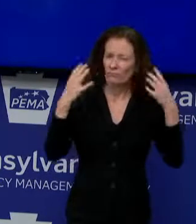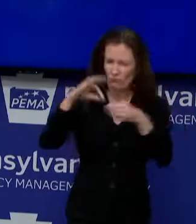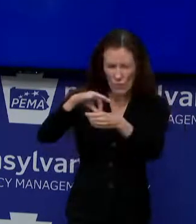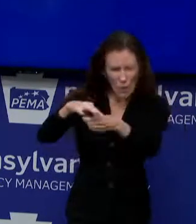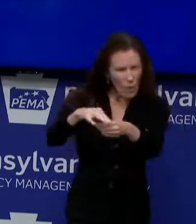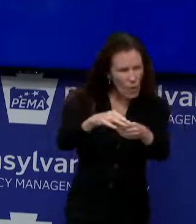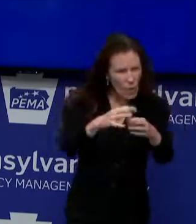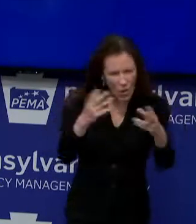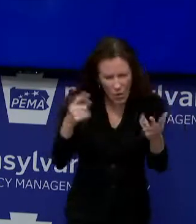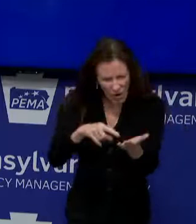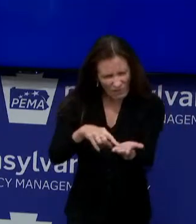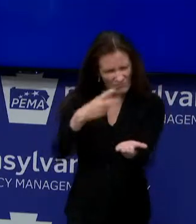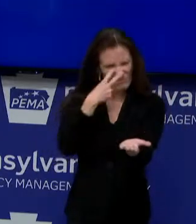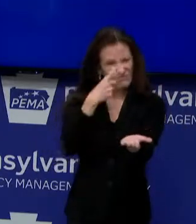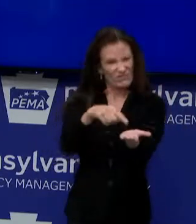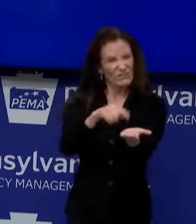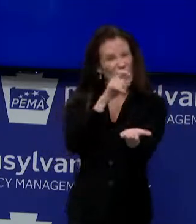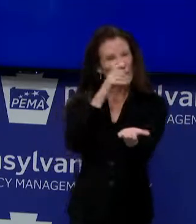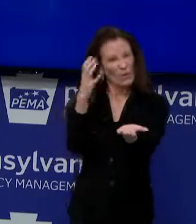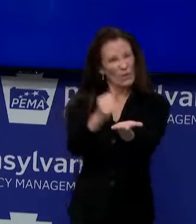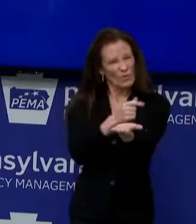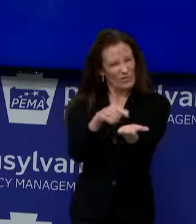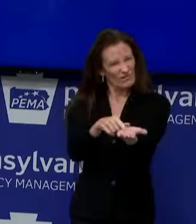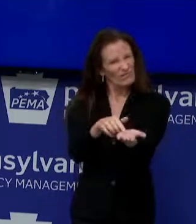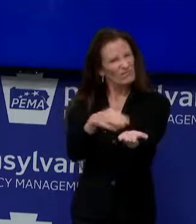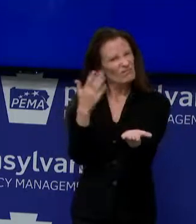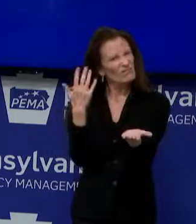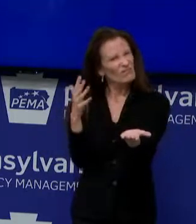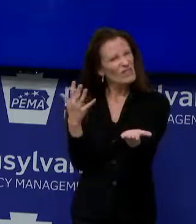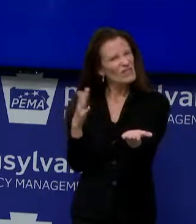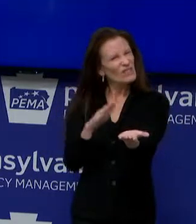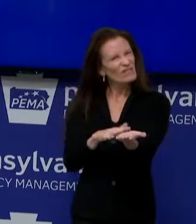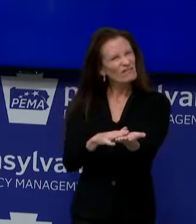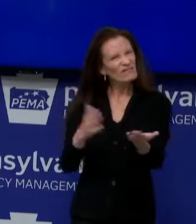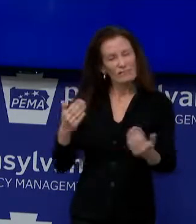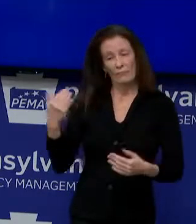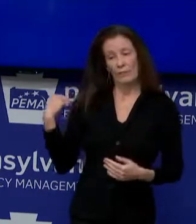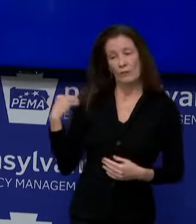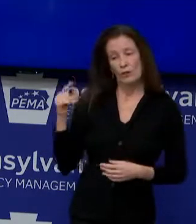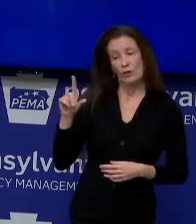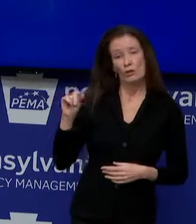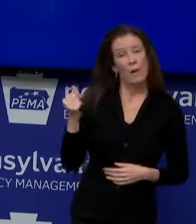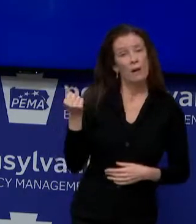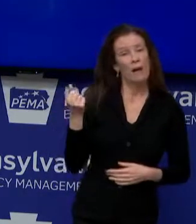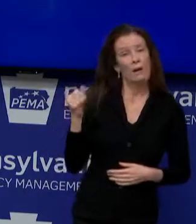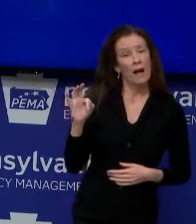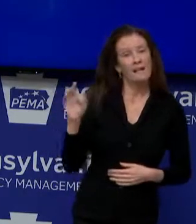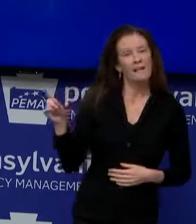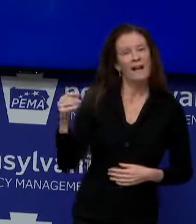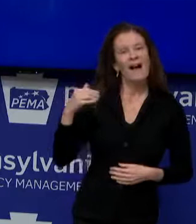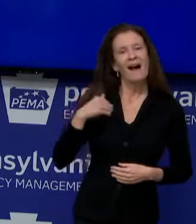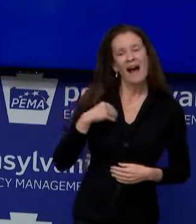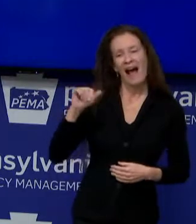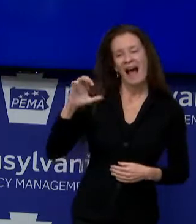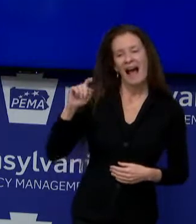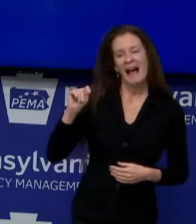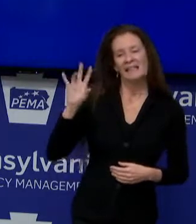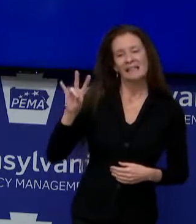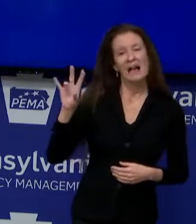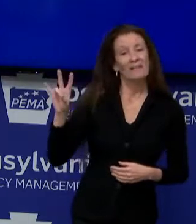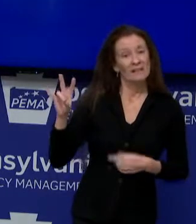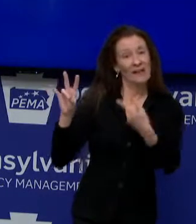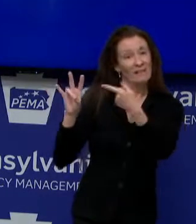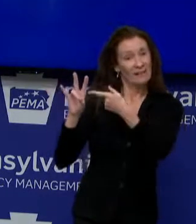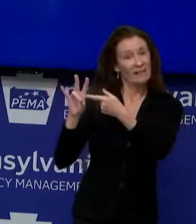Act 77 of 2019 and Act 12 of 2020 made the most extensive changes in more than